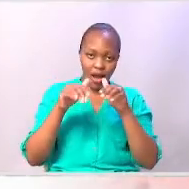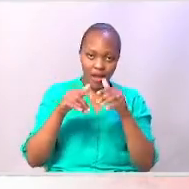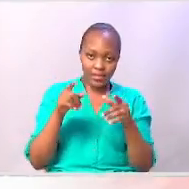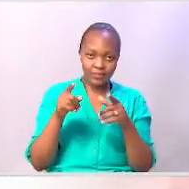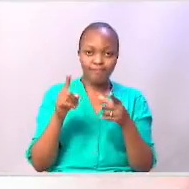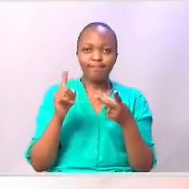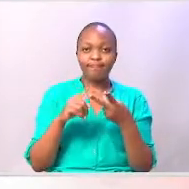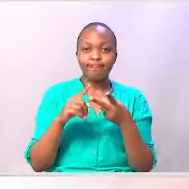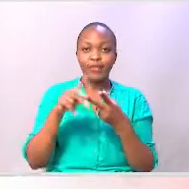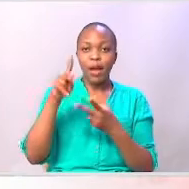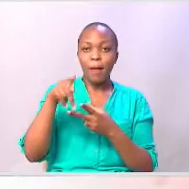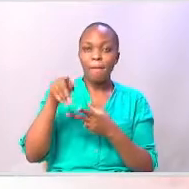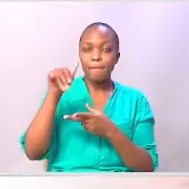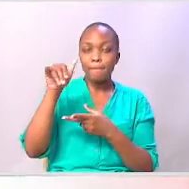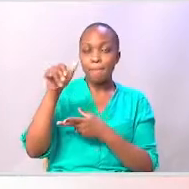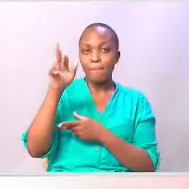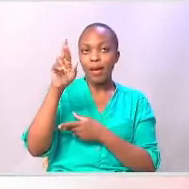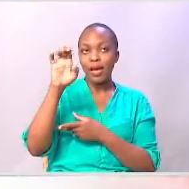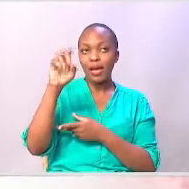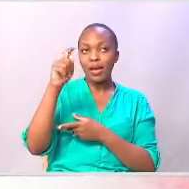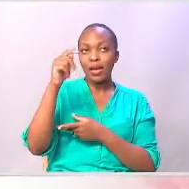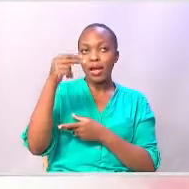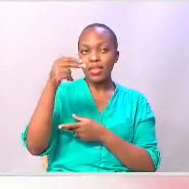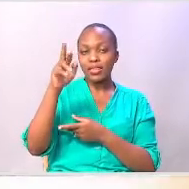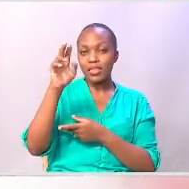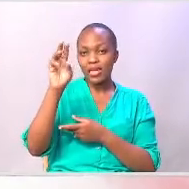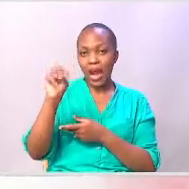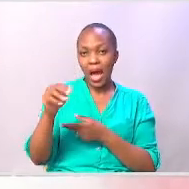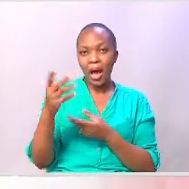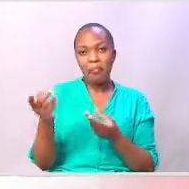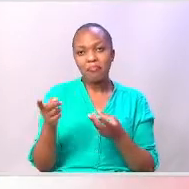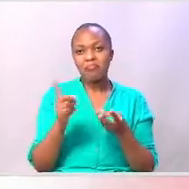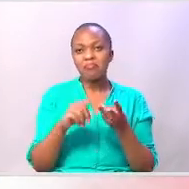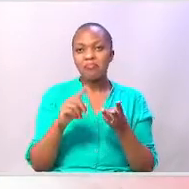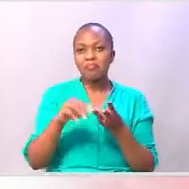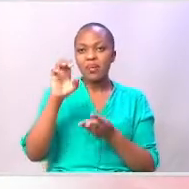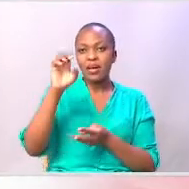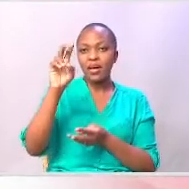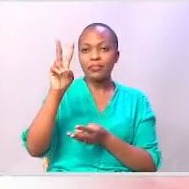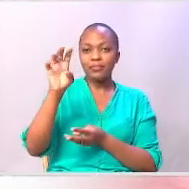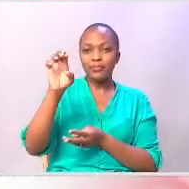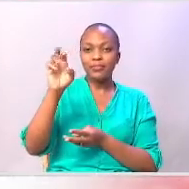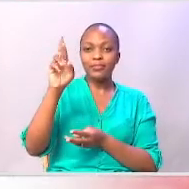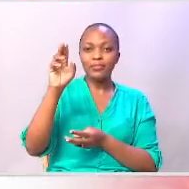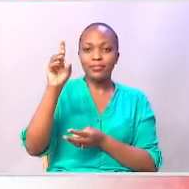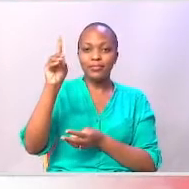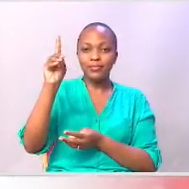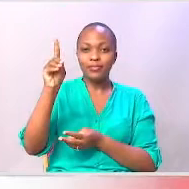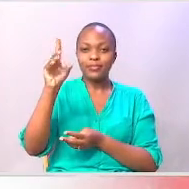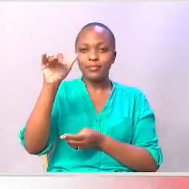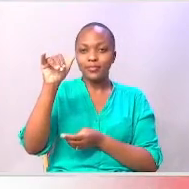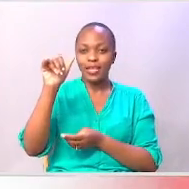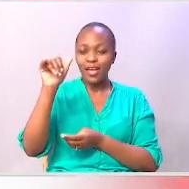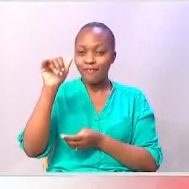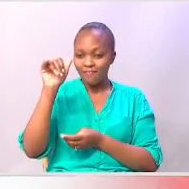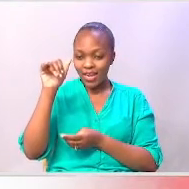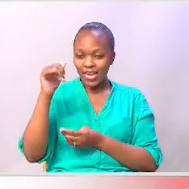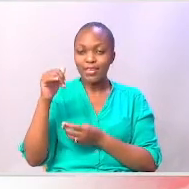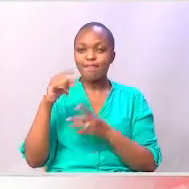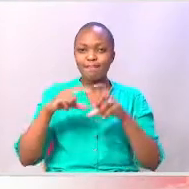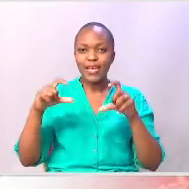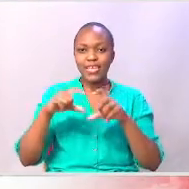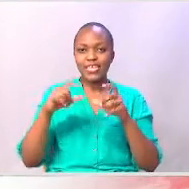Pyrethrum Board of Kenya. Many industries are dead there, like Everready. Nakuru itself has a capacity of